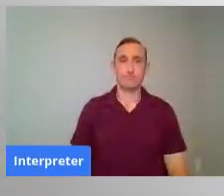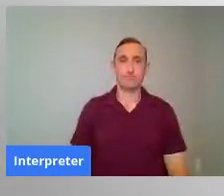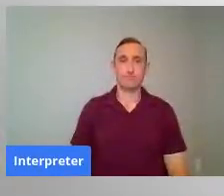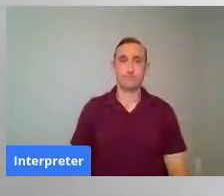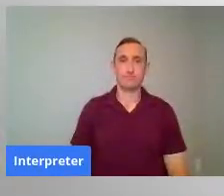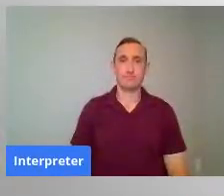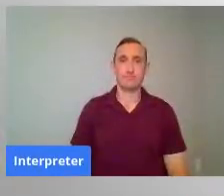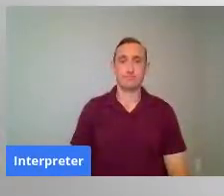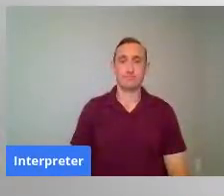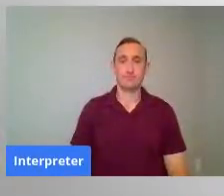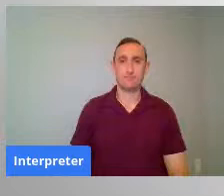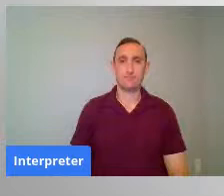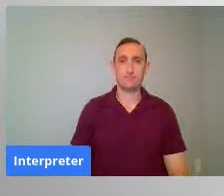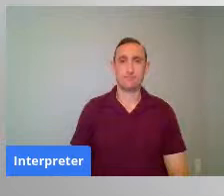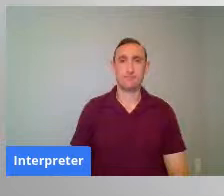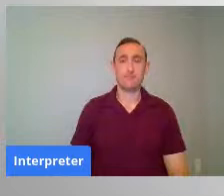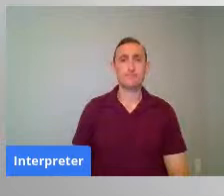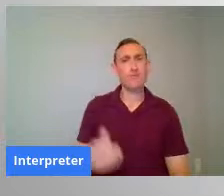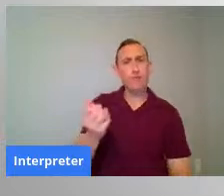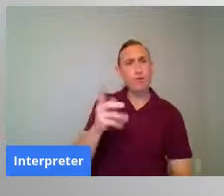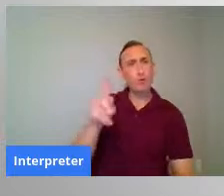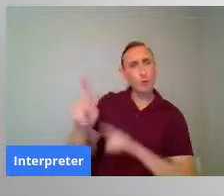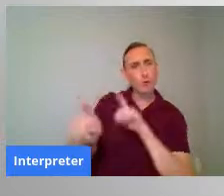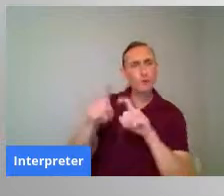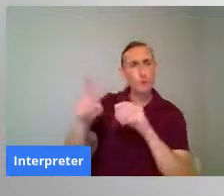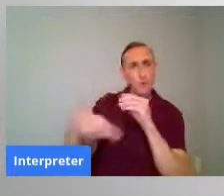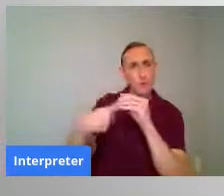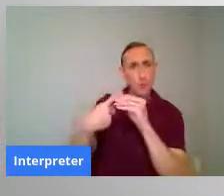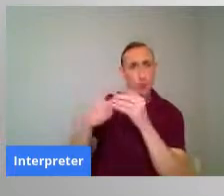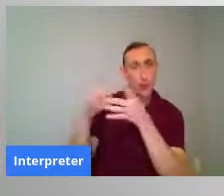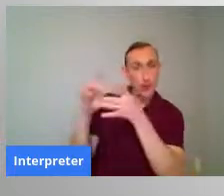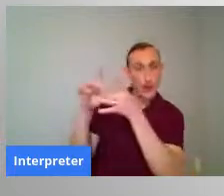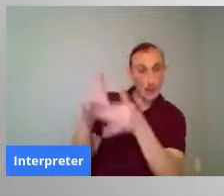I have a couple of questions about the calendar.